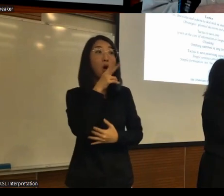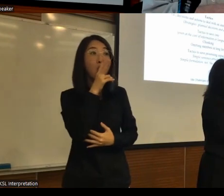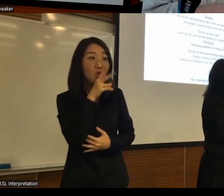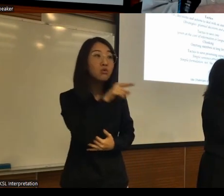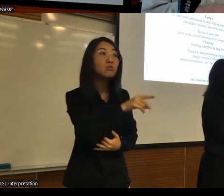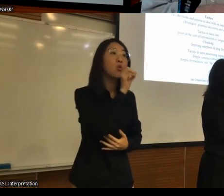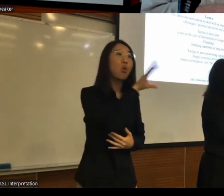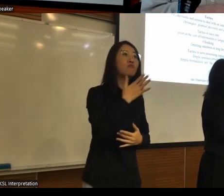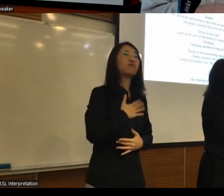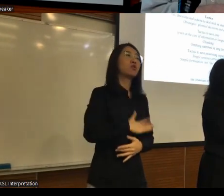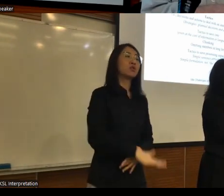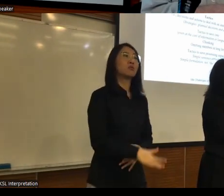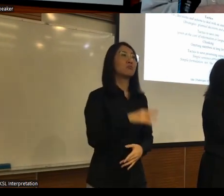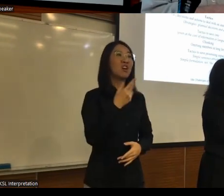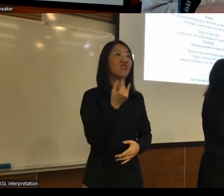doing